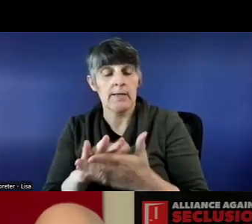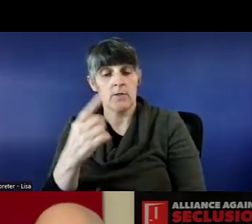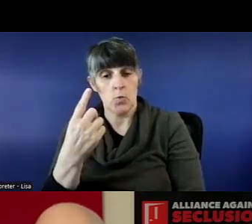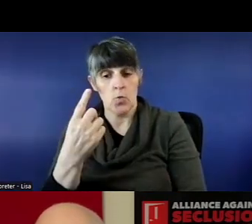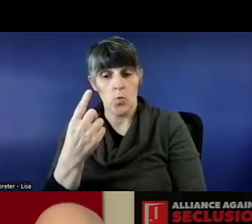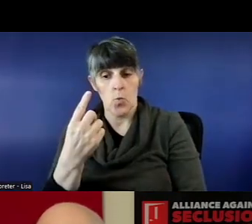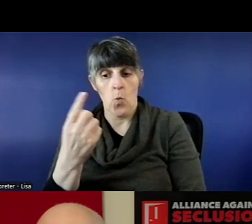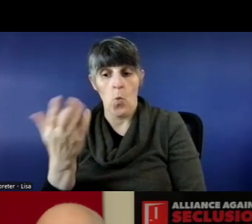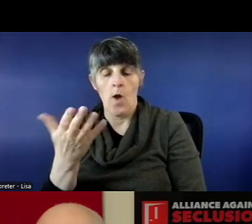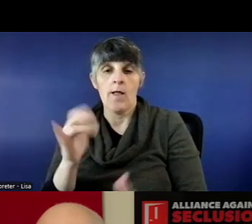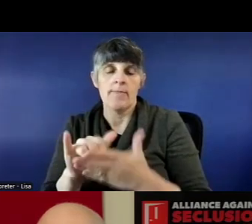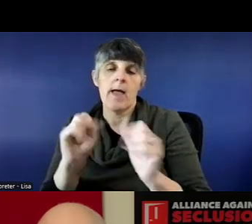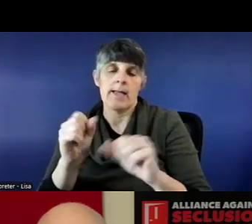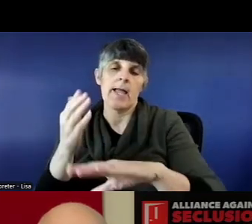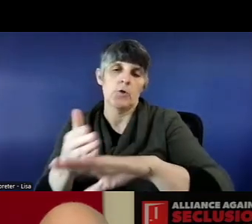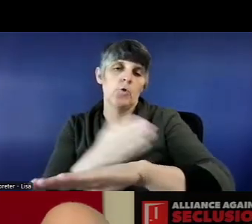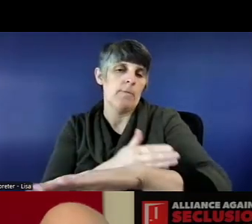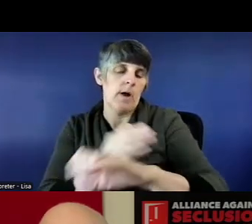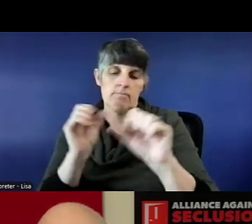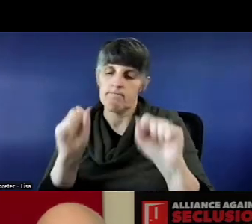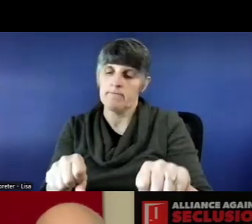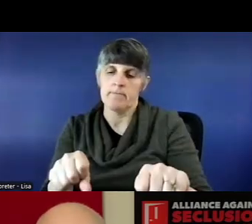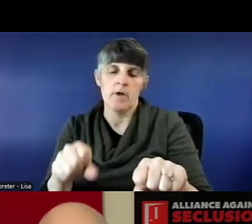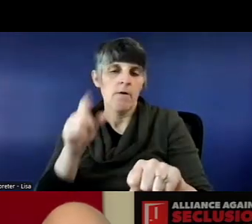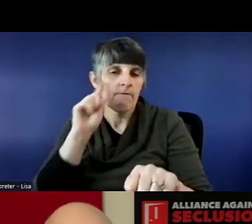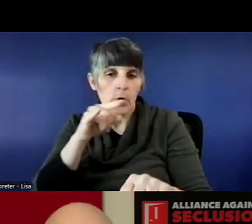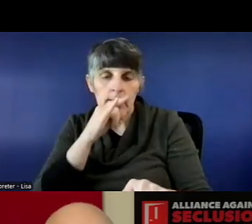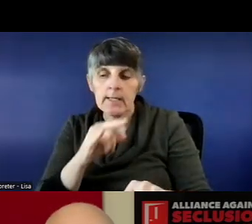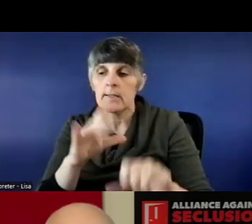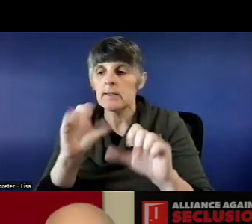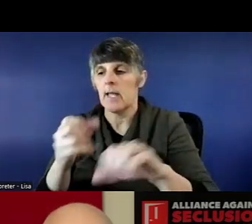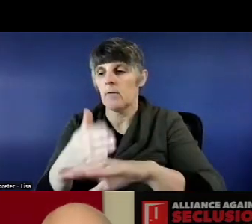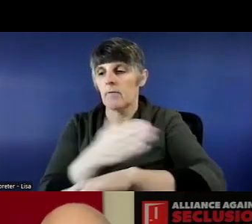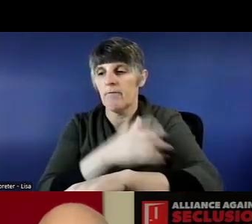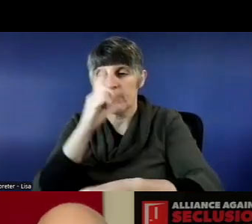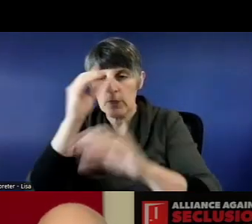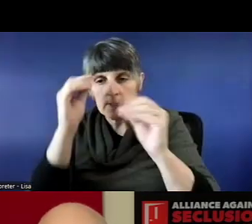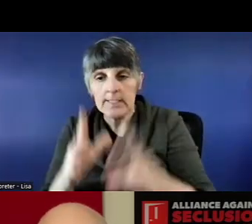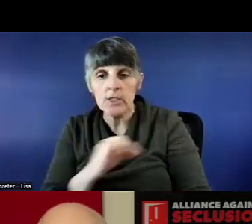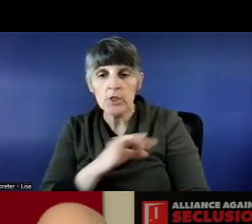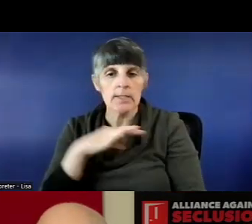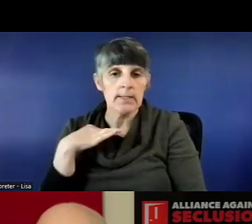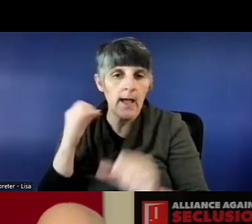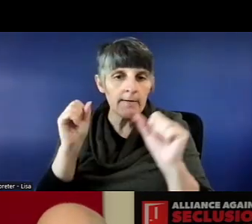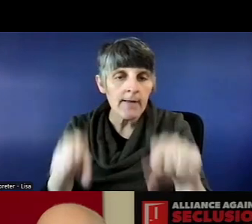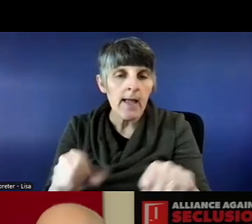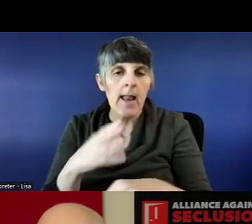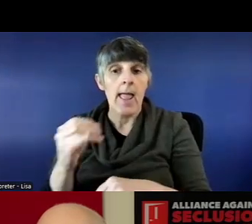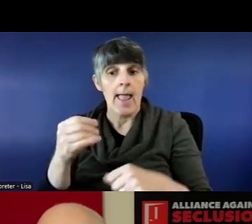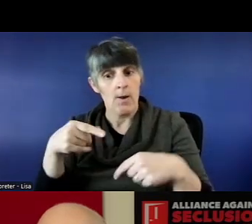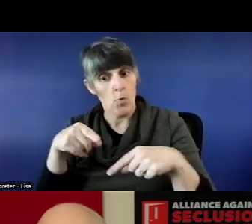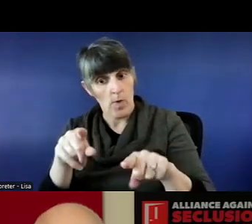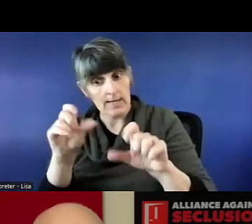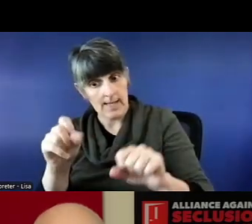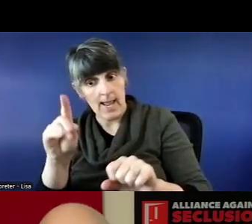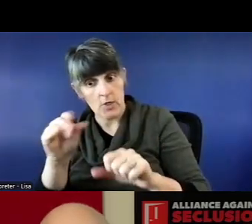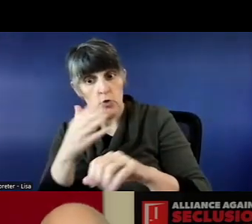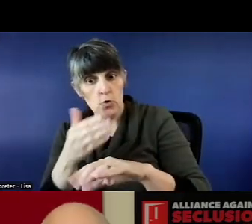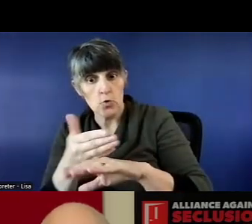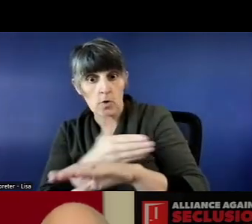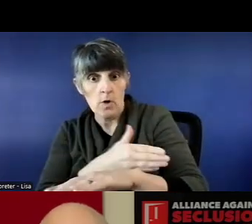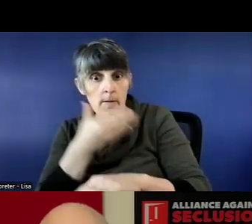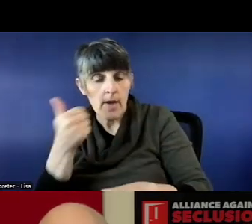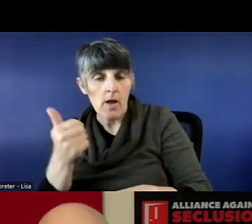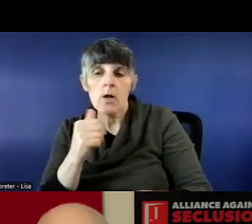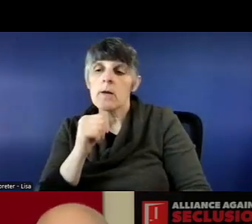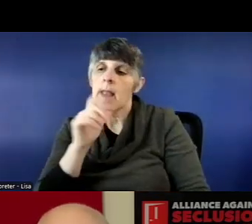is that we can do better, that we can do better for kids, we can do better for teachers and staff, and that when we can do better, not only should